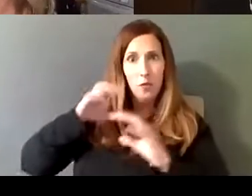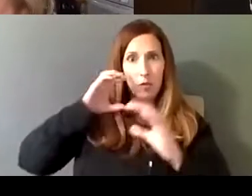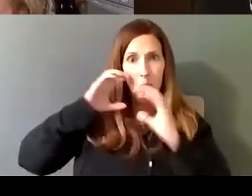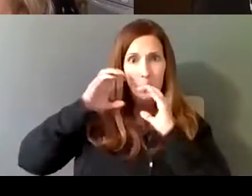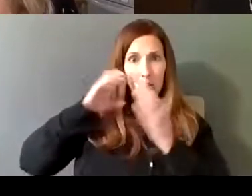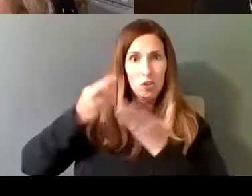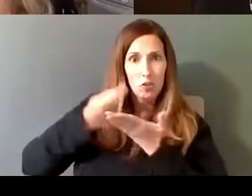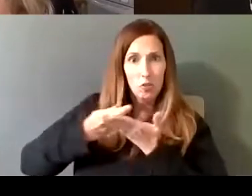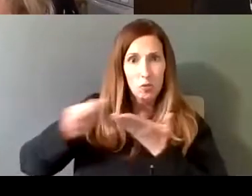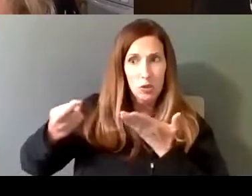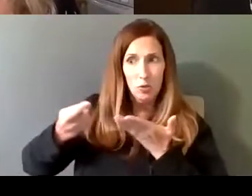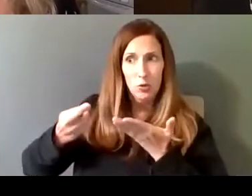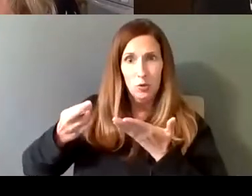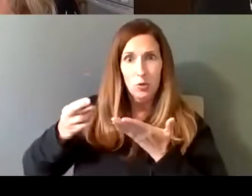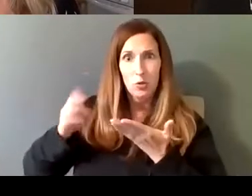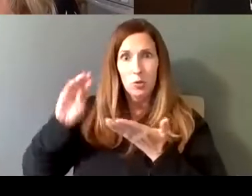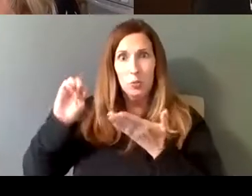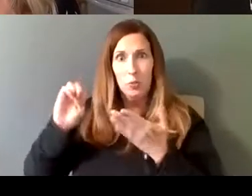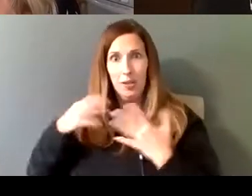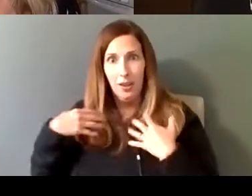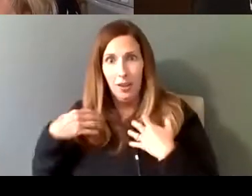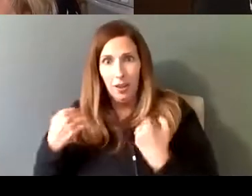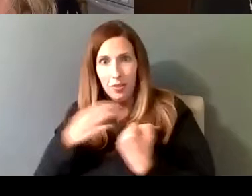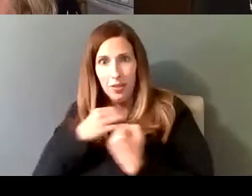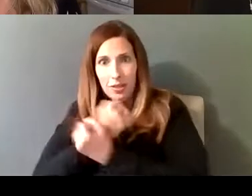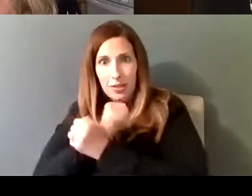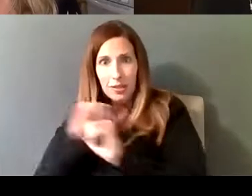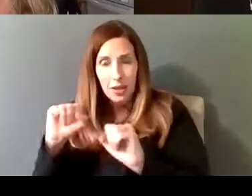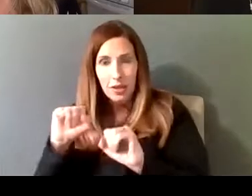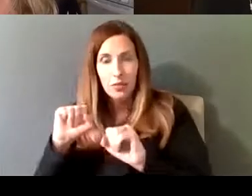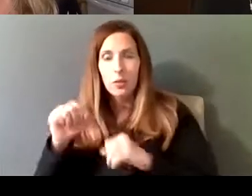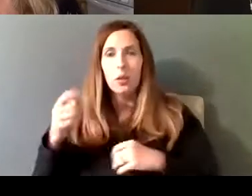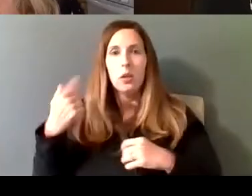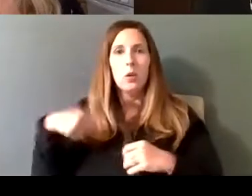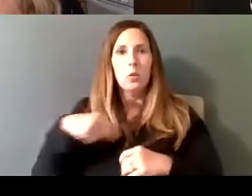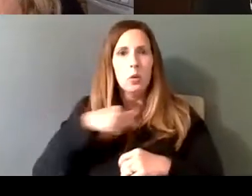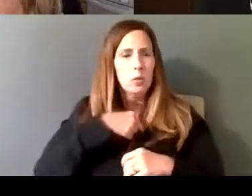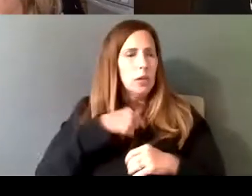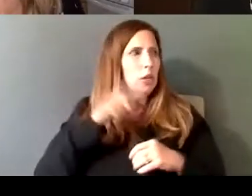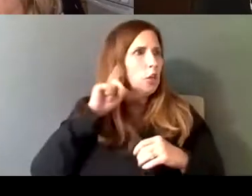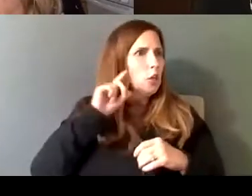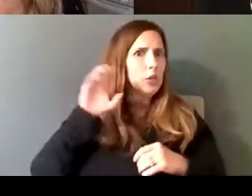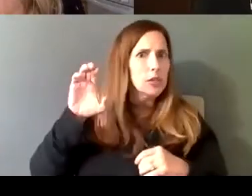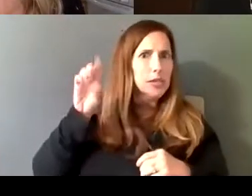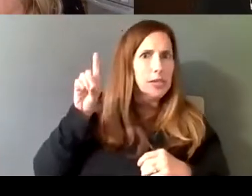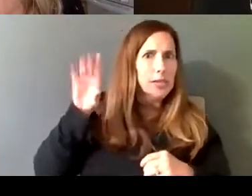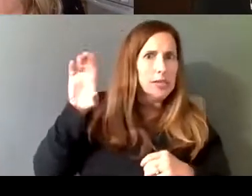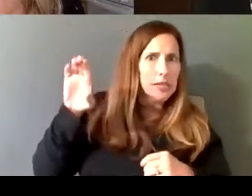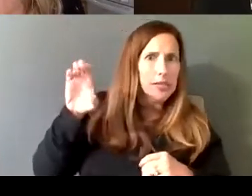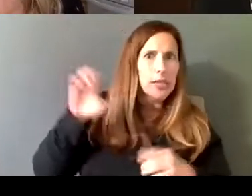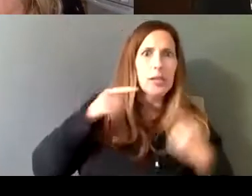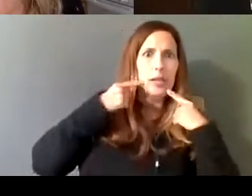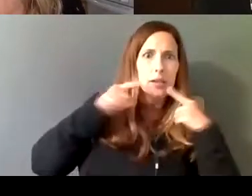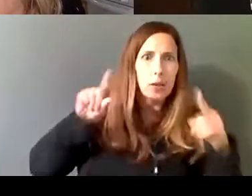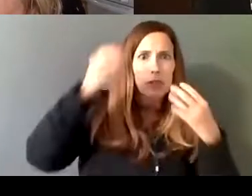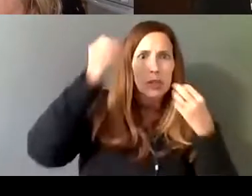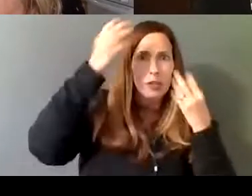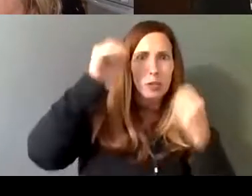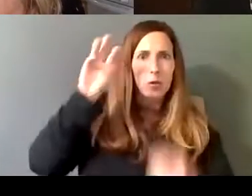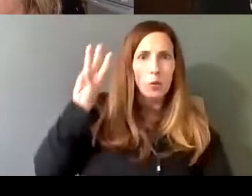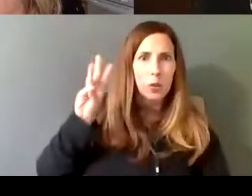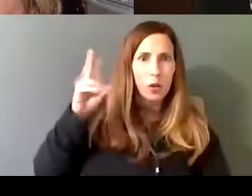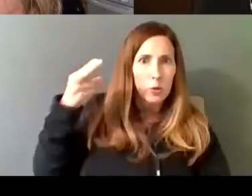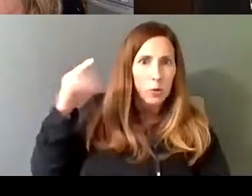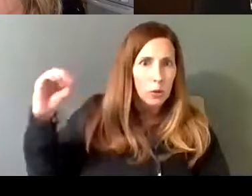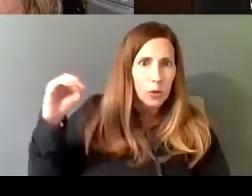resources to be healthy and to be safe. And so when we heard, the CDC coming out with lots of information, the World Health Organization, as well as